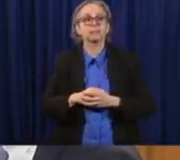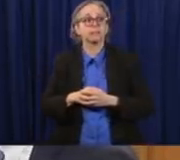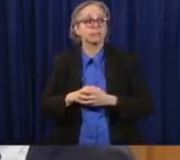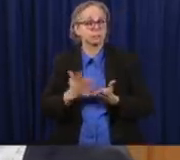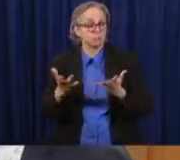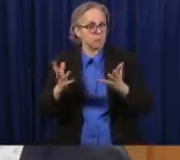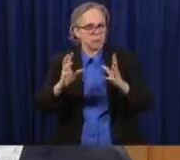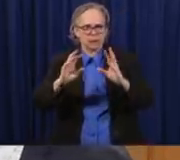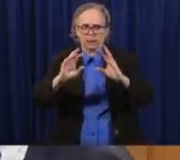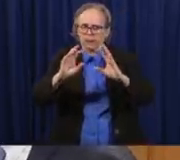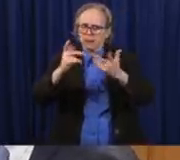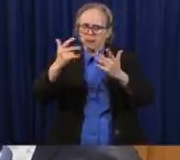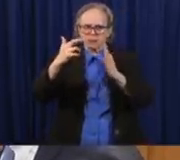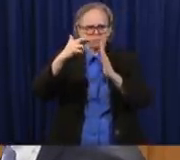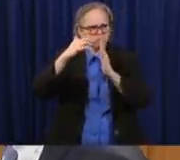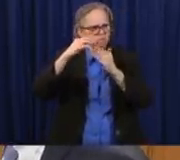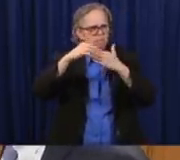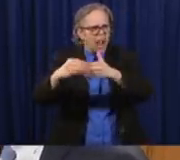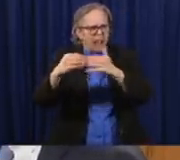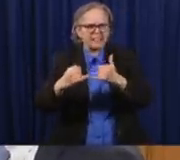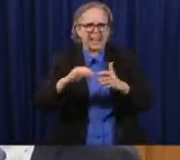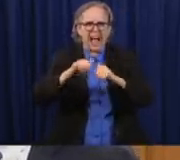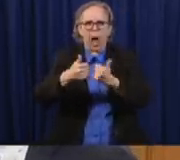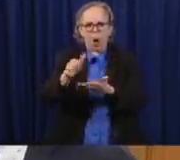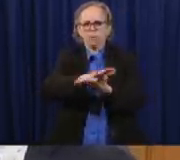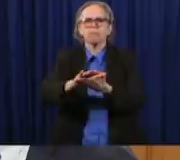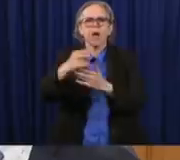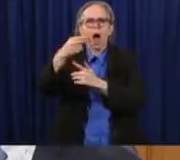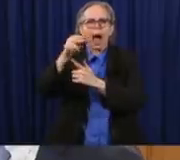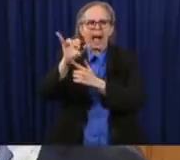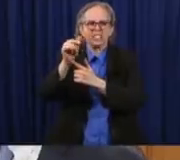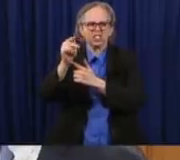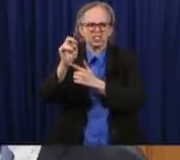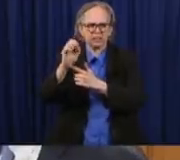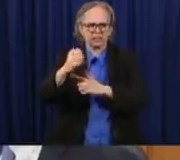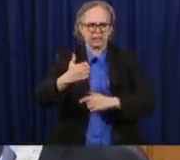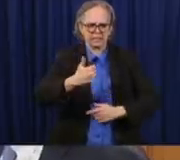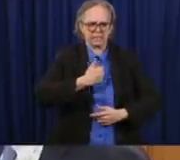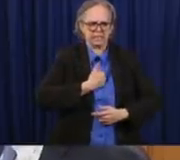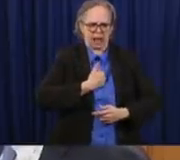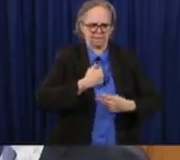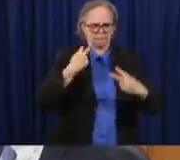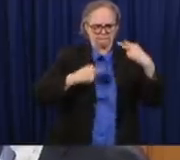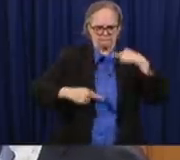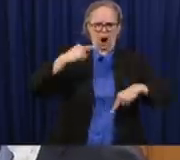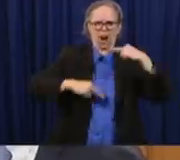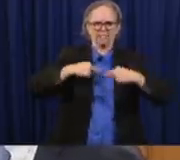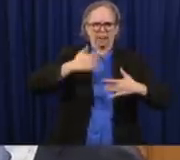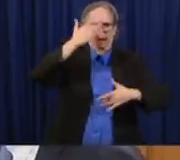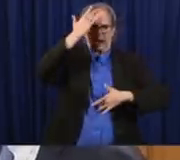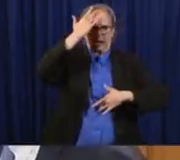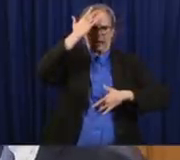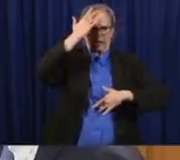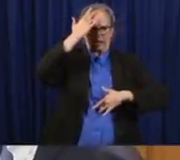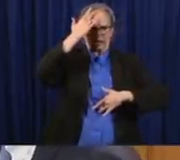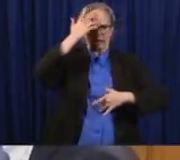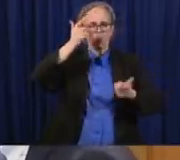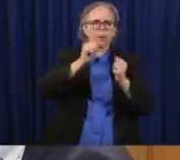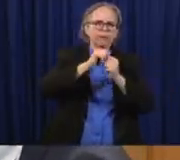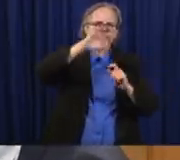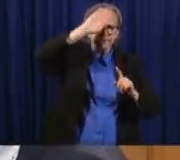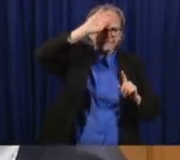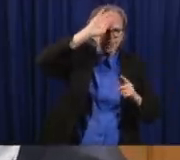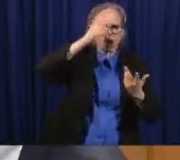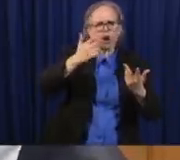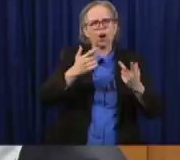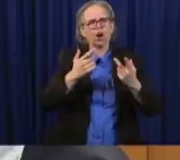hygiene. Instruct on self-monitoring for illness. Below 100 fever, no cough, respiratory issues, sore throat.